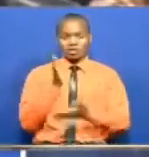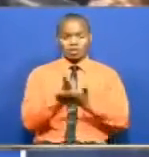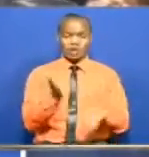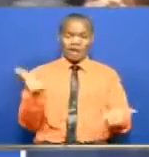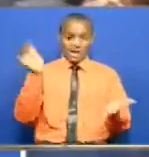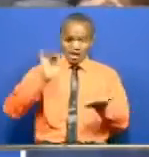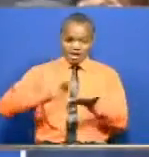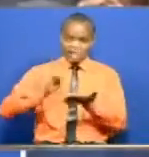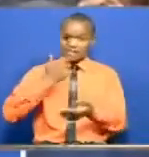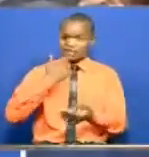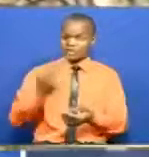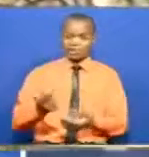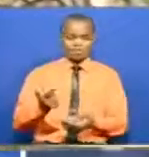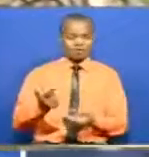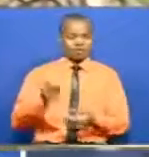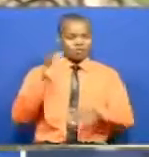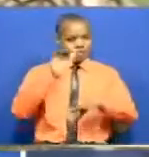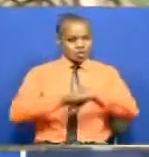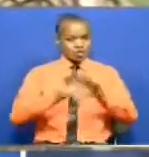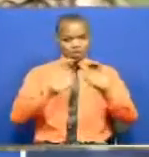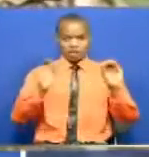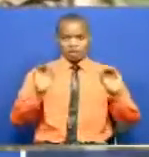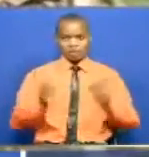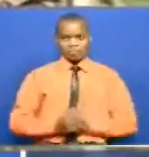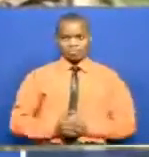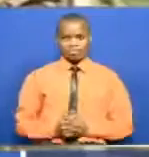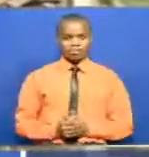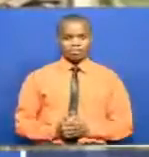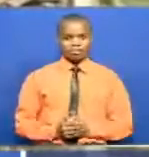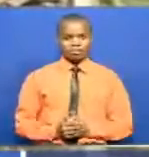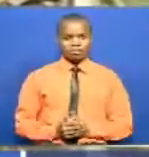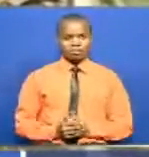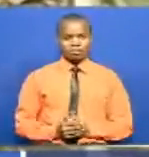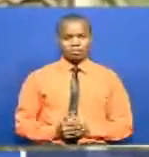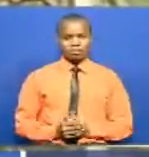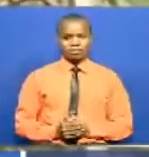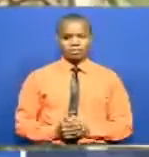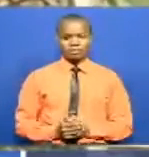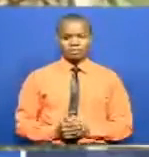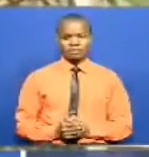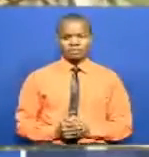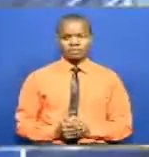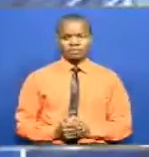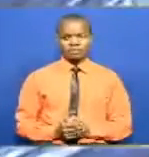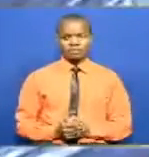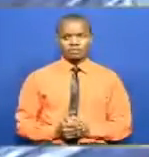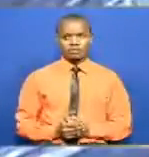kwamba tunailaani. Beatrice Getonyengetich, Channel 1 News.